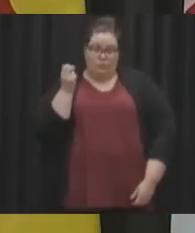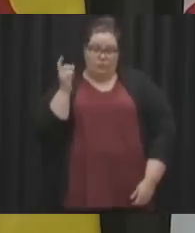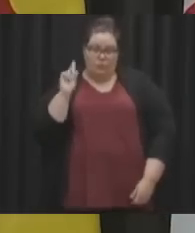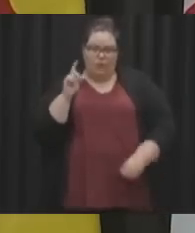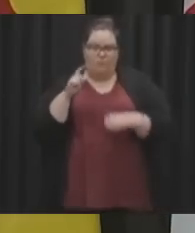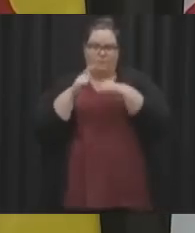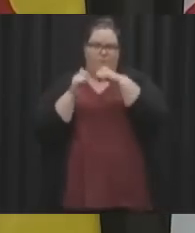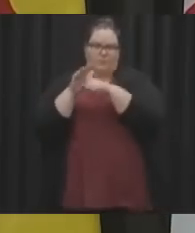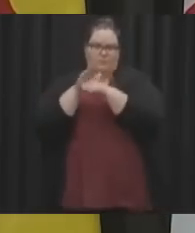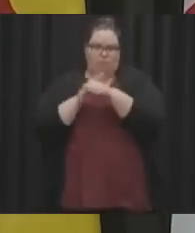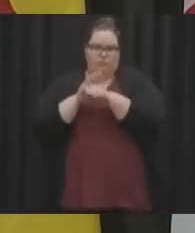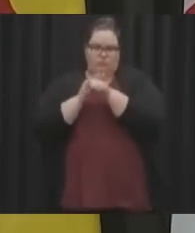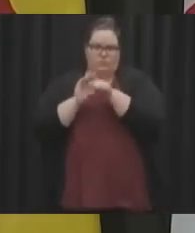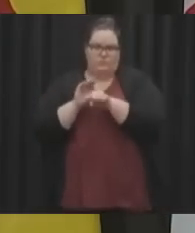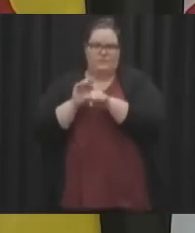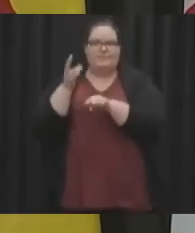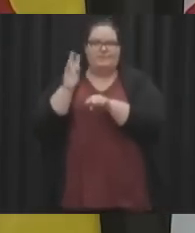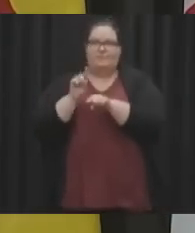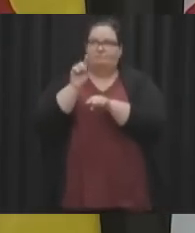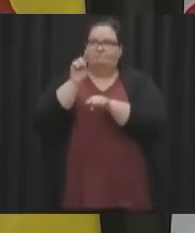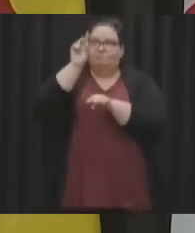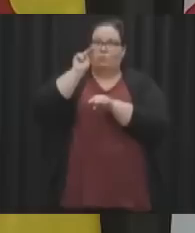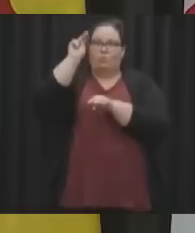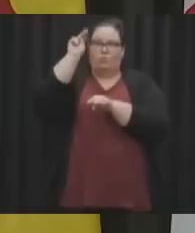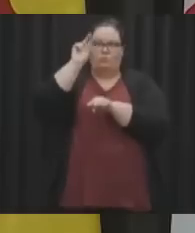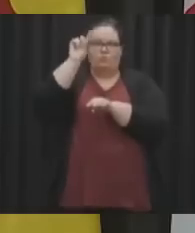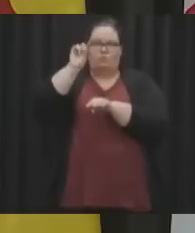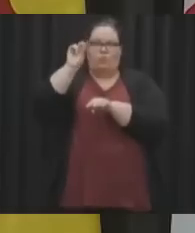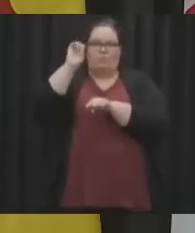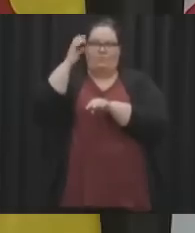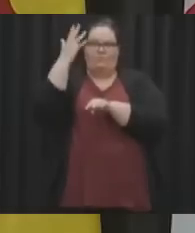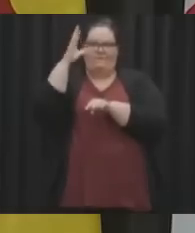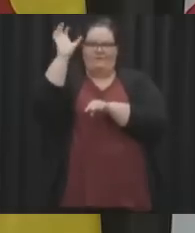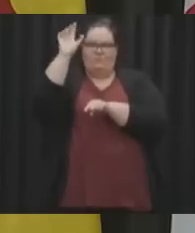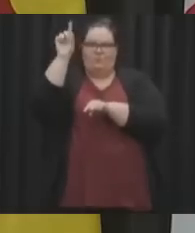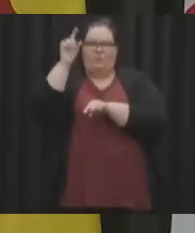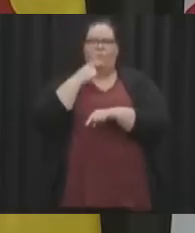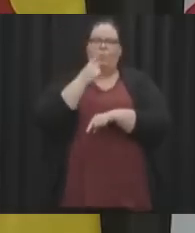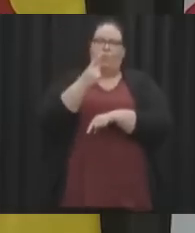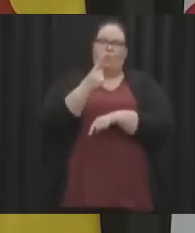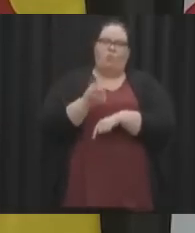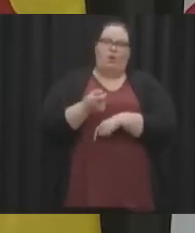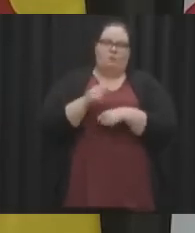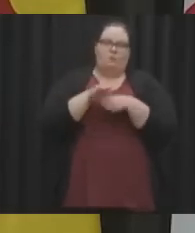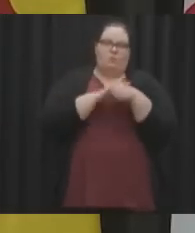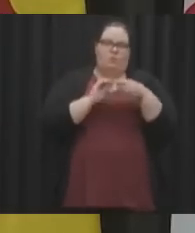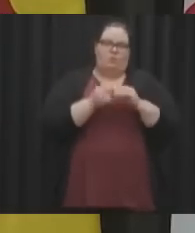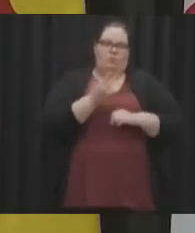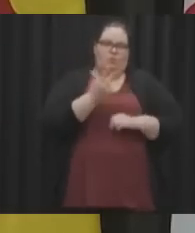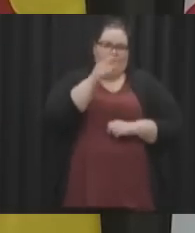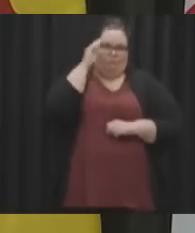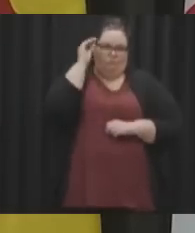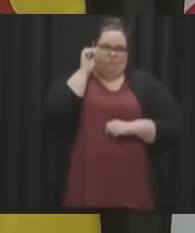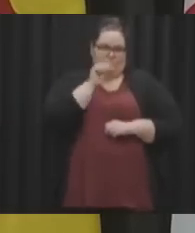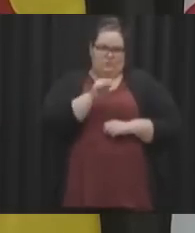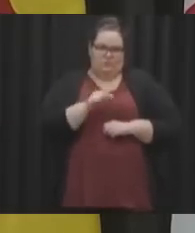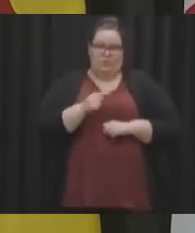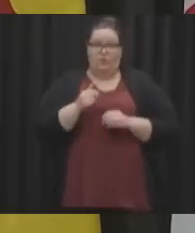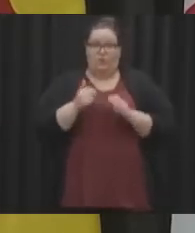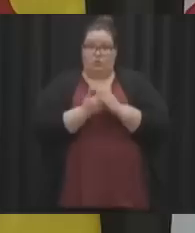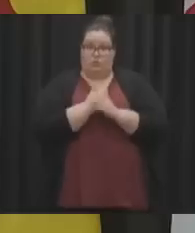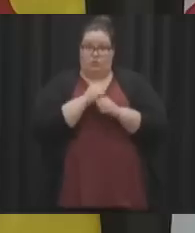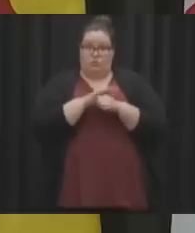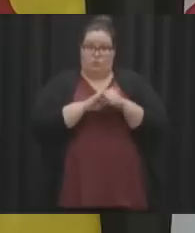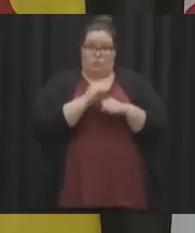and 29, two people between 60 and 69, two people between 70 and 79, and four people between 80